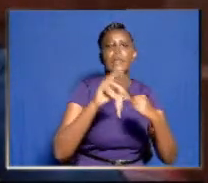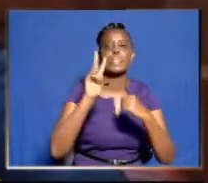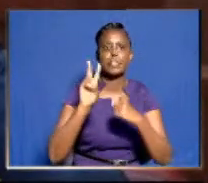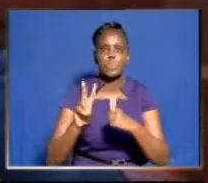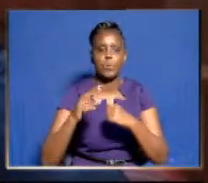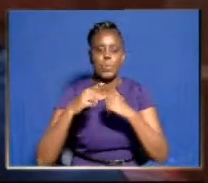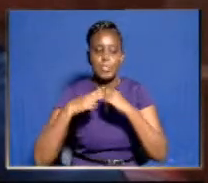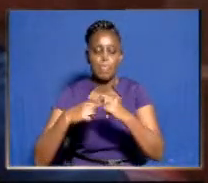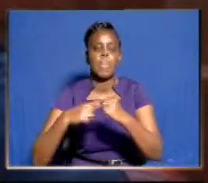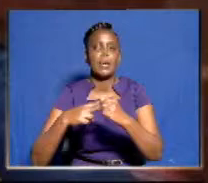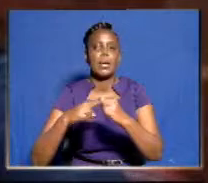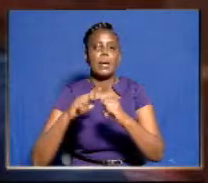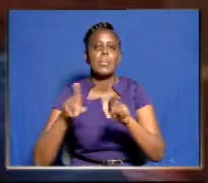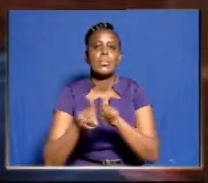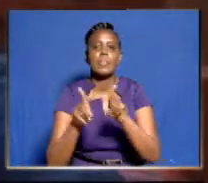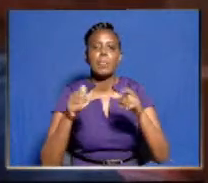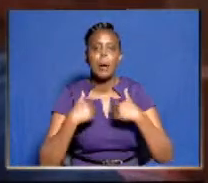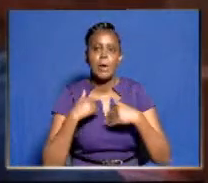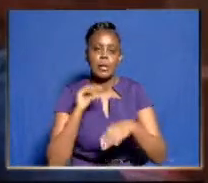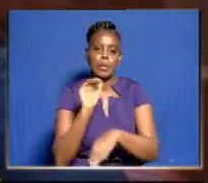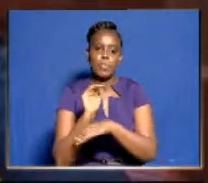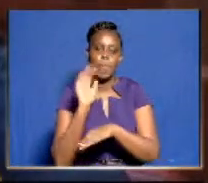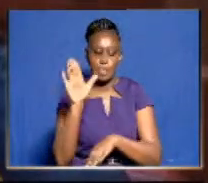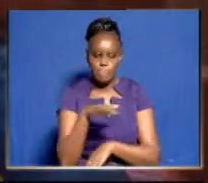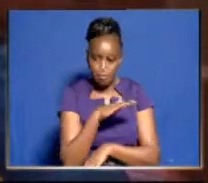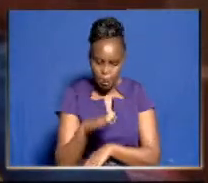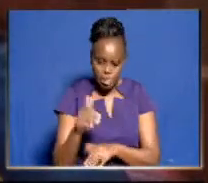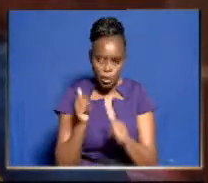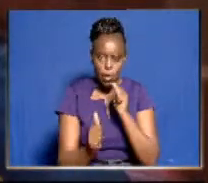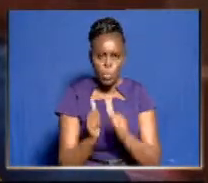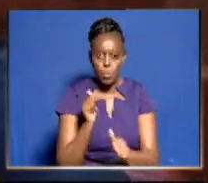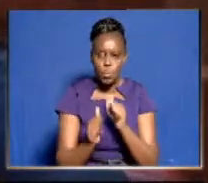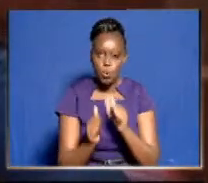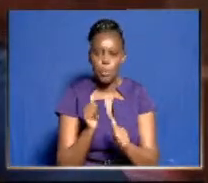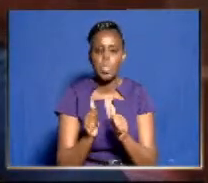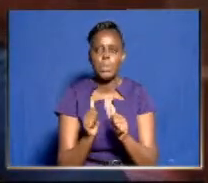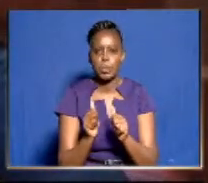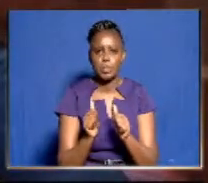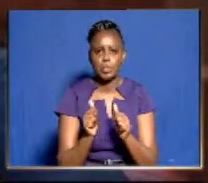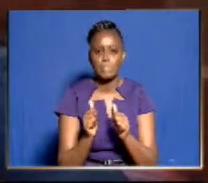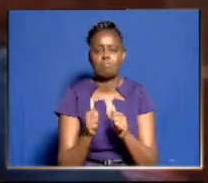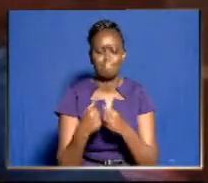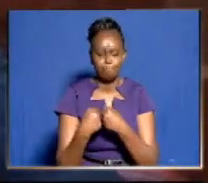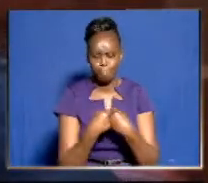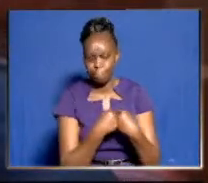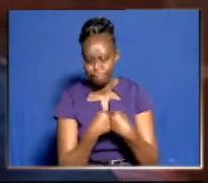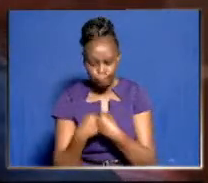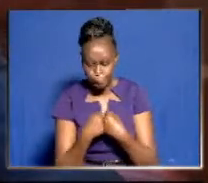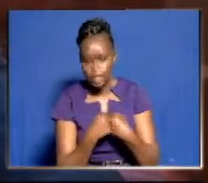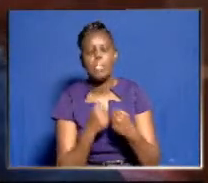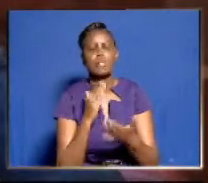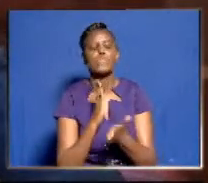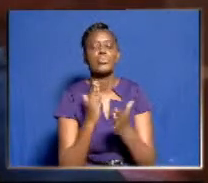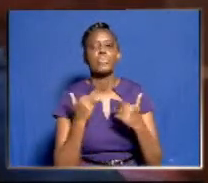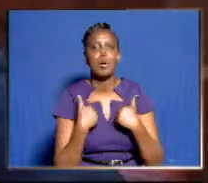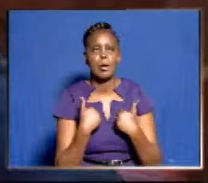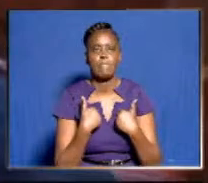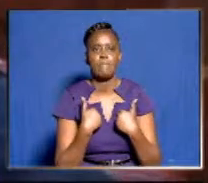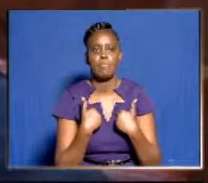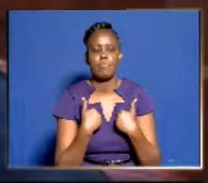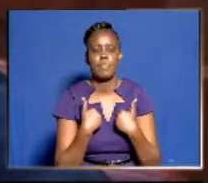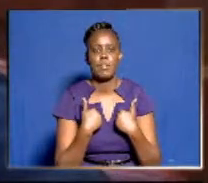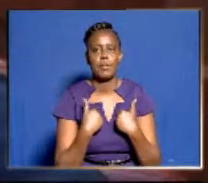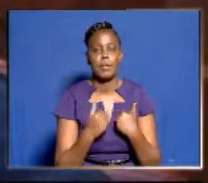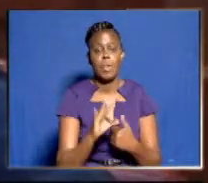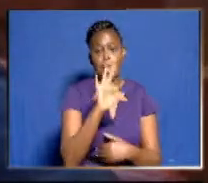37,882,700. Honorable Speaker, we also had requests from Parliament, which of course, due to the fiscal constraints, Honorable Speaker, they could not be contained. The third